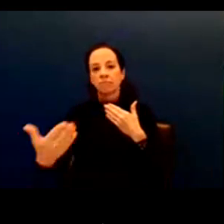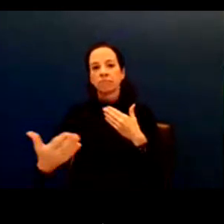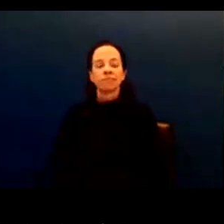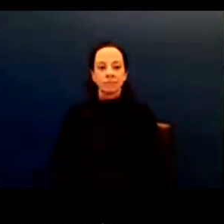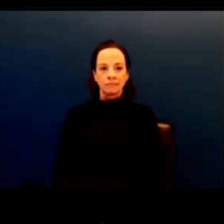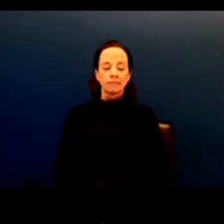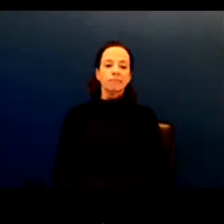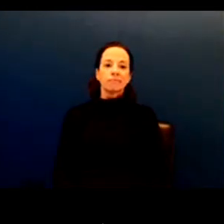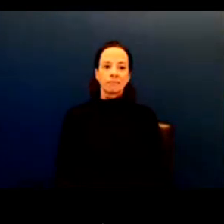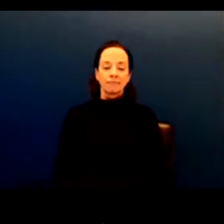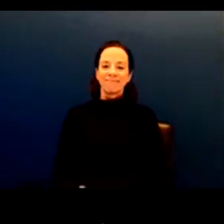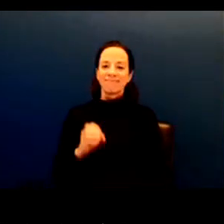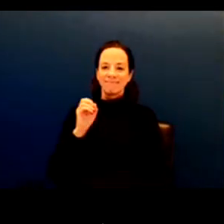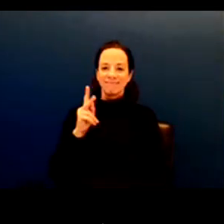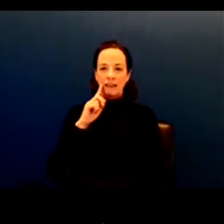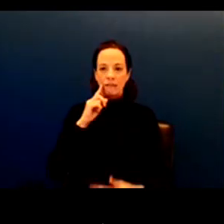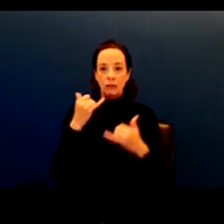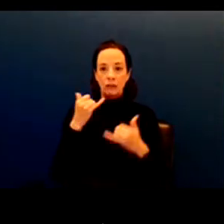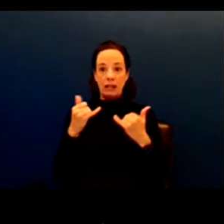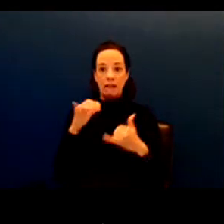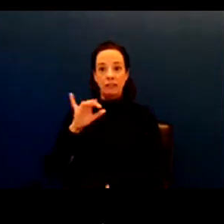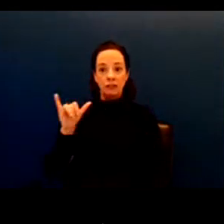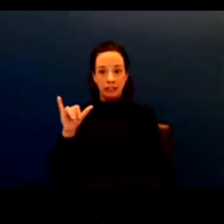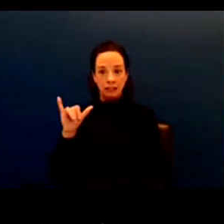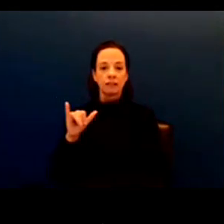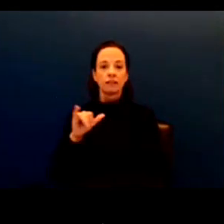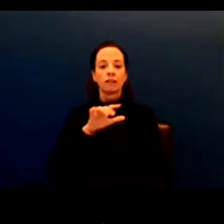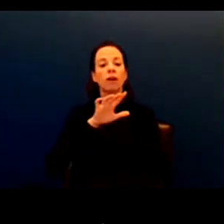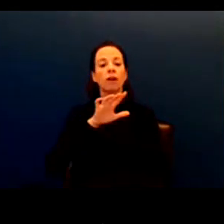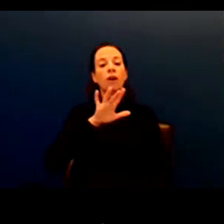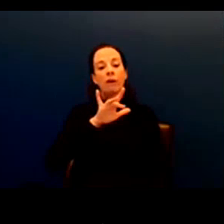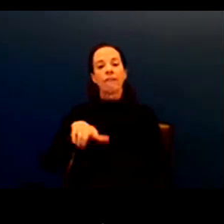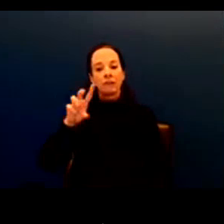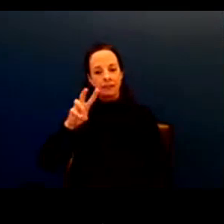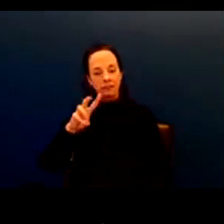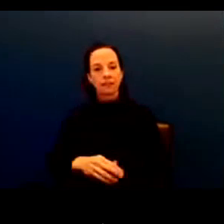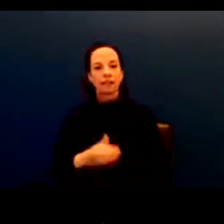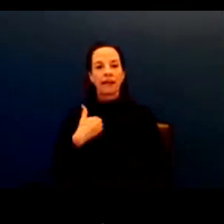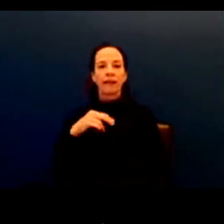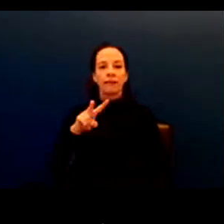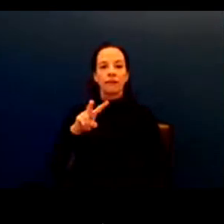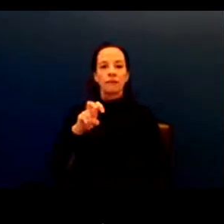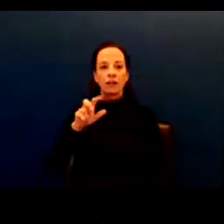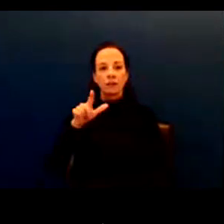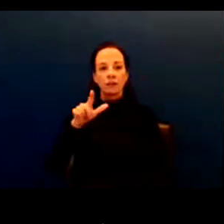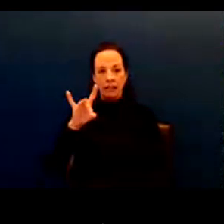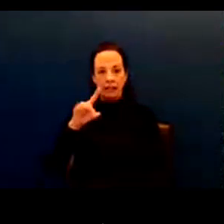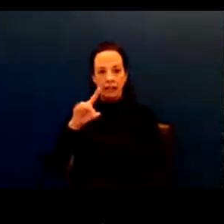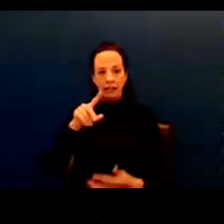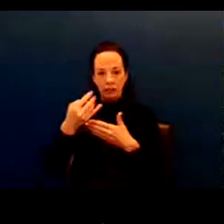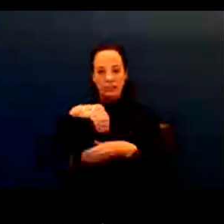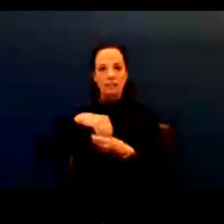Okay, now for the current fiscal year, 25-26, we have 228 projects in our